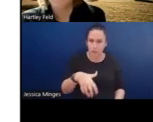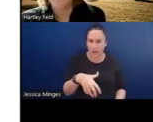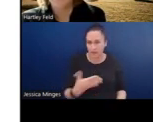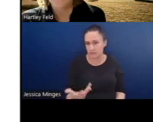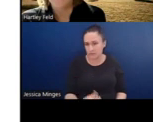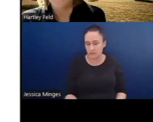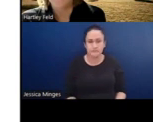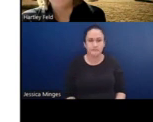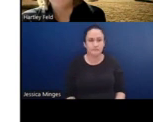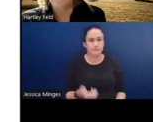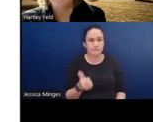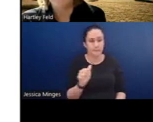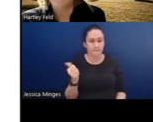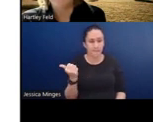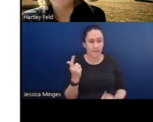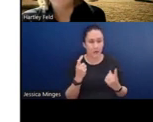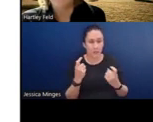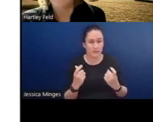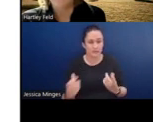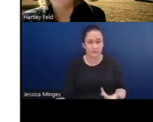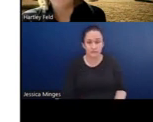Any other questions there?